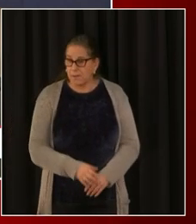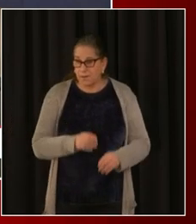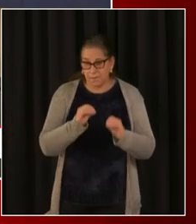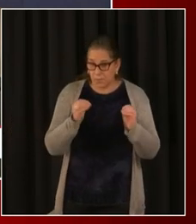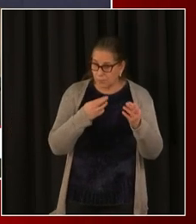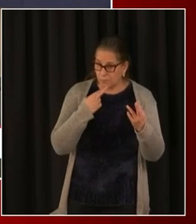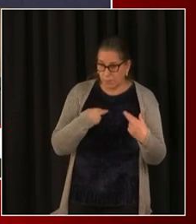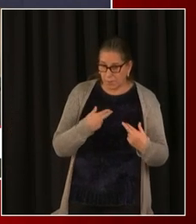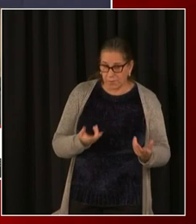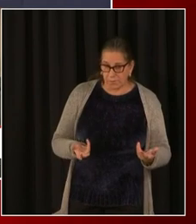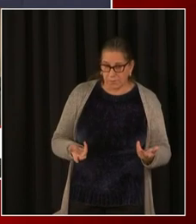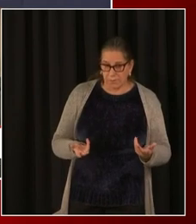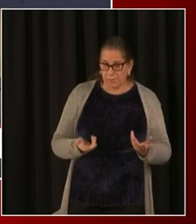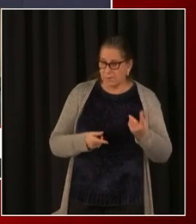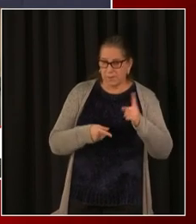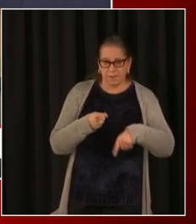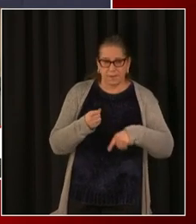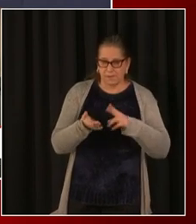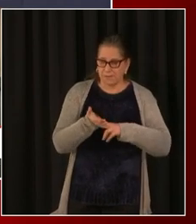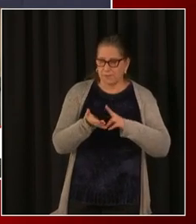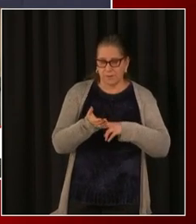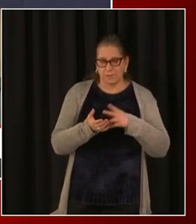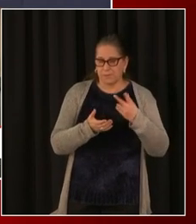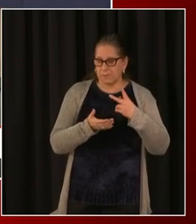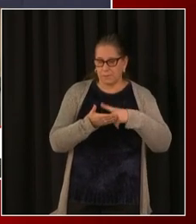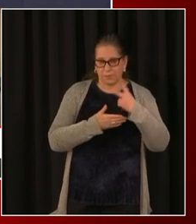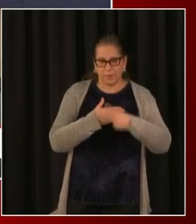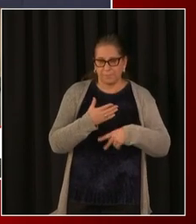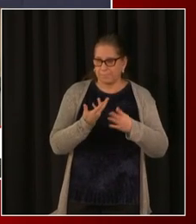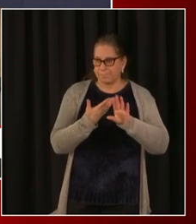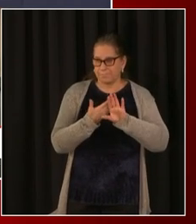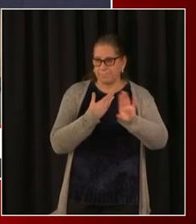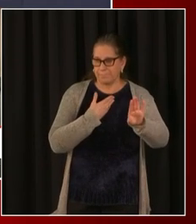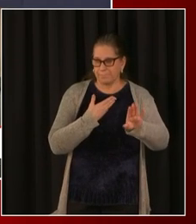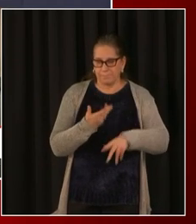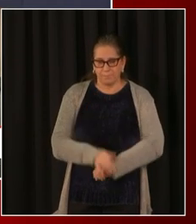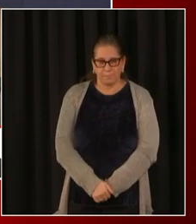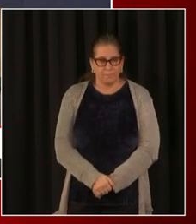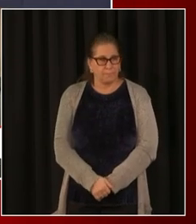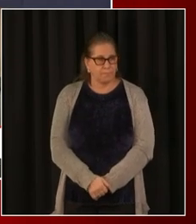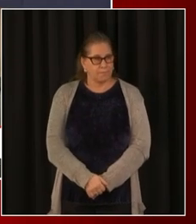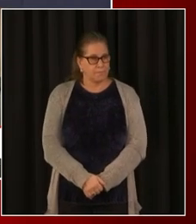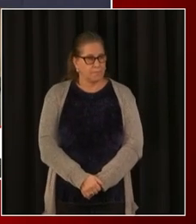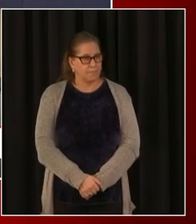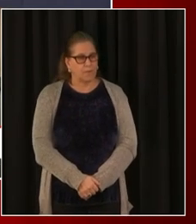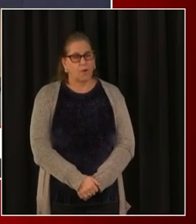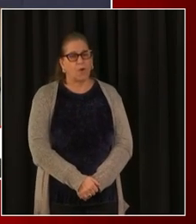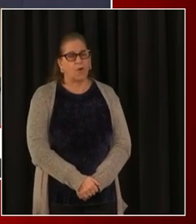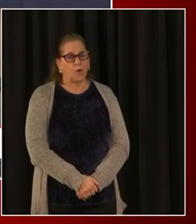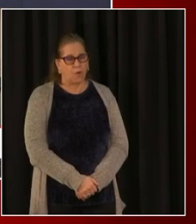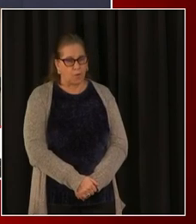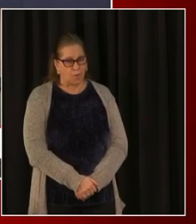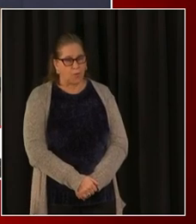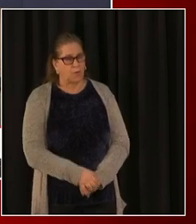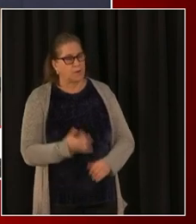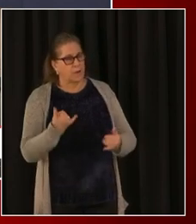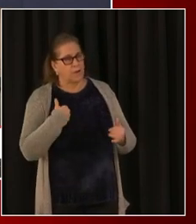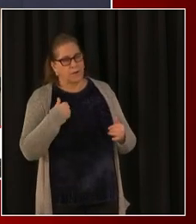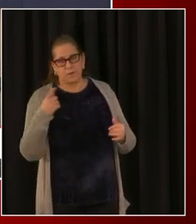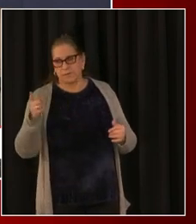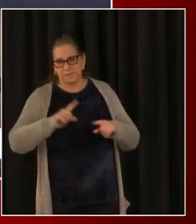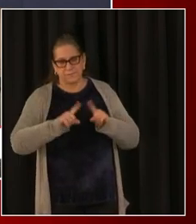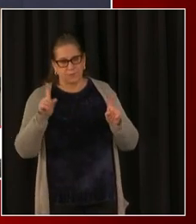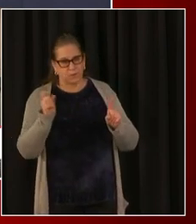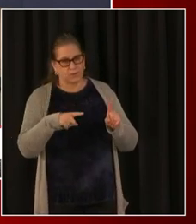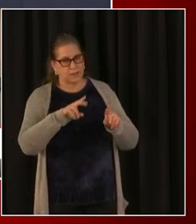Okay, last question. Stephanie? I just wanted to clarify, so the National Guard members, whether they're DC or coming from other states, that